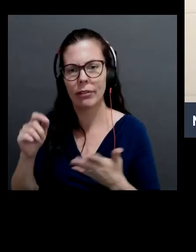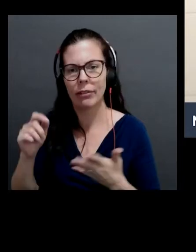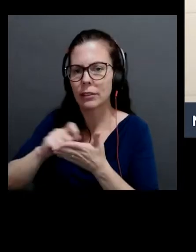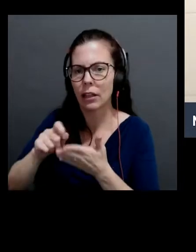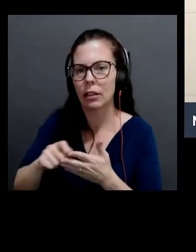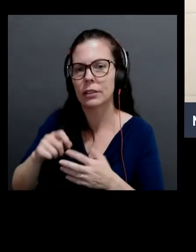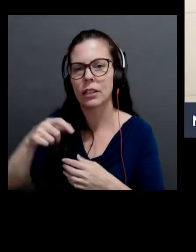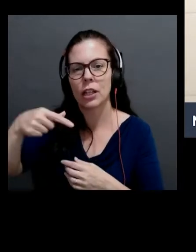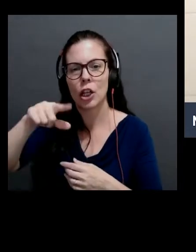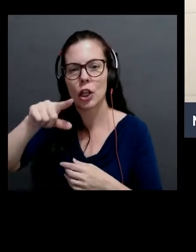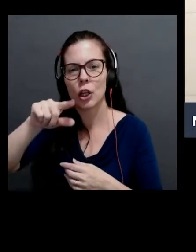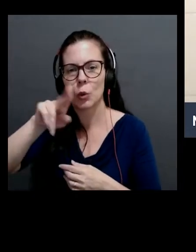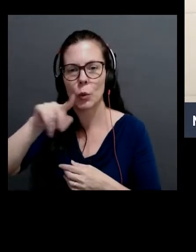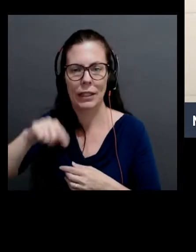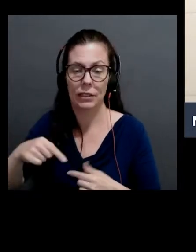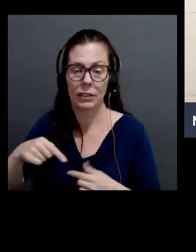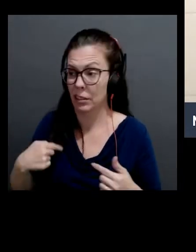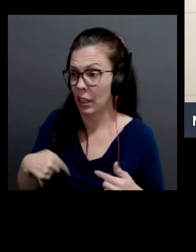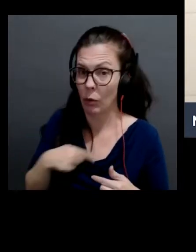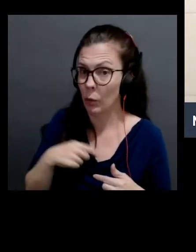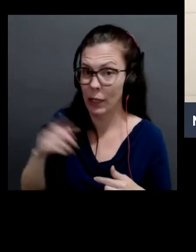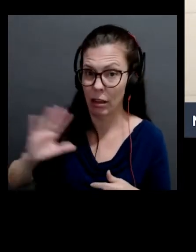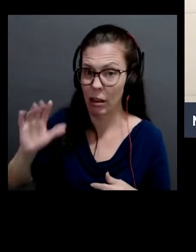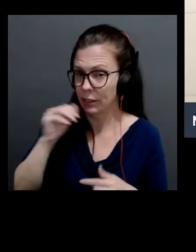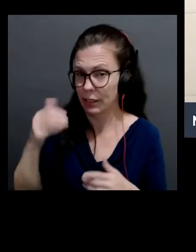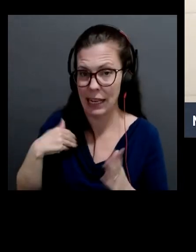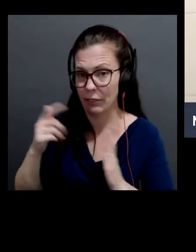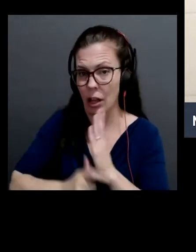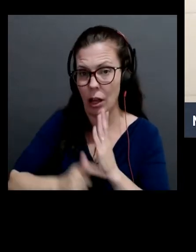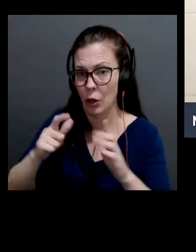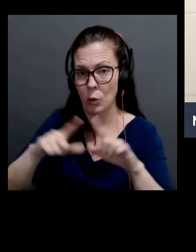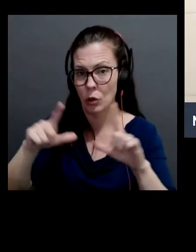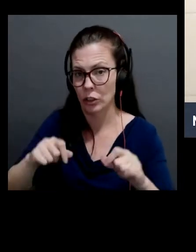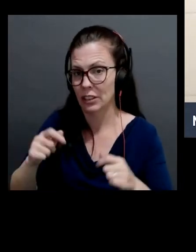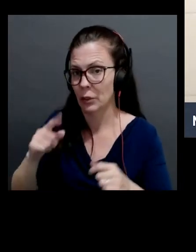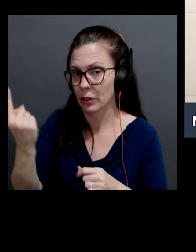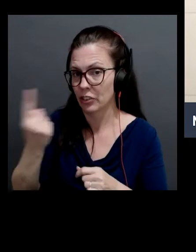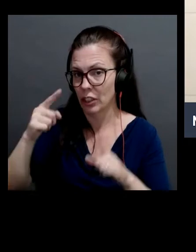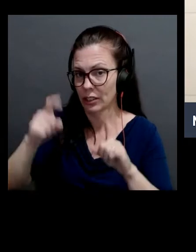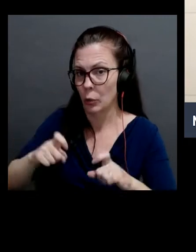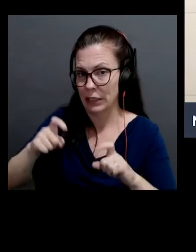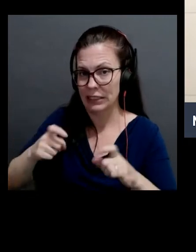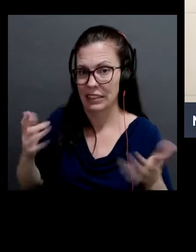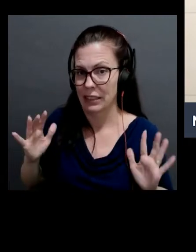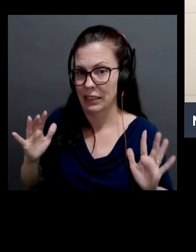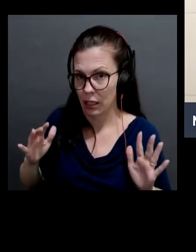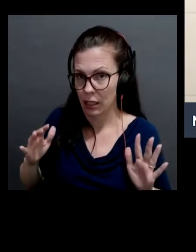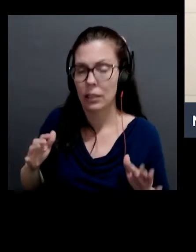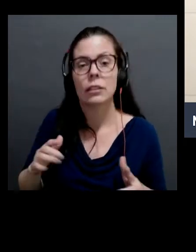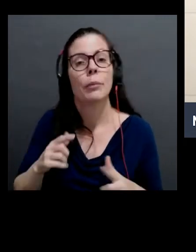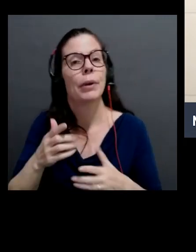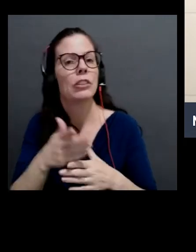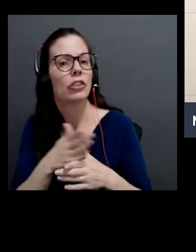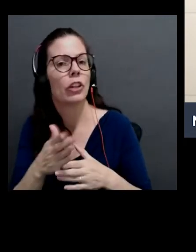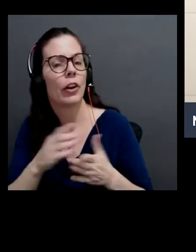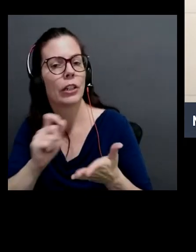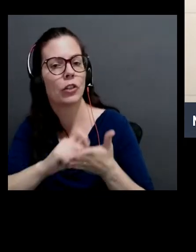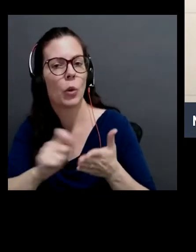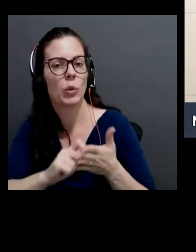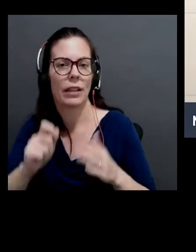didn't even have automatic flashcards at the time; it was just quizzes. But the sharing notes came a lot